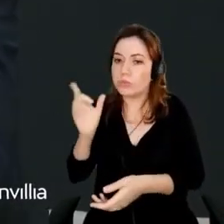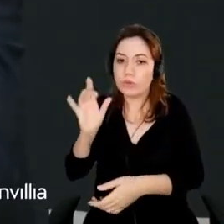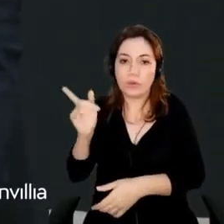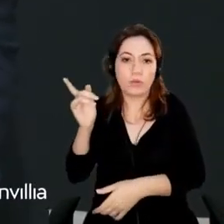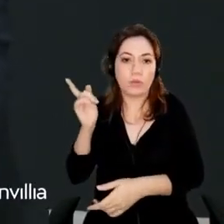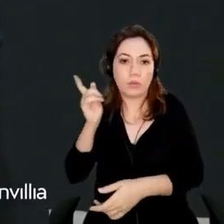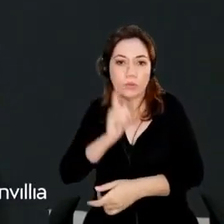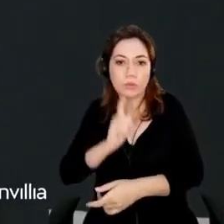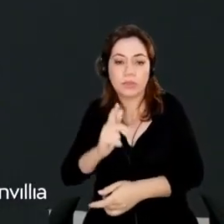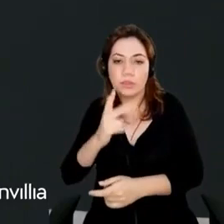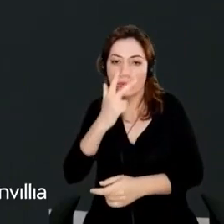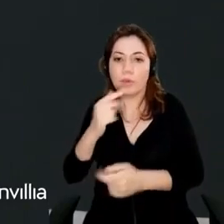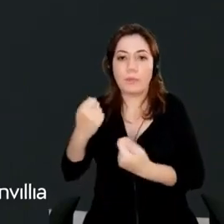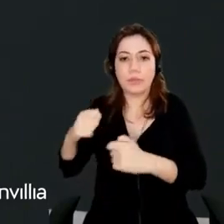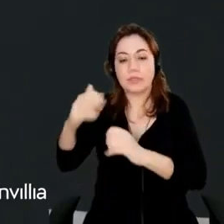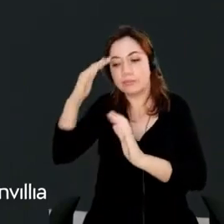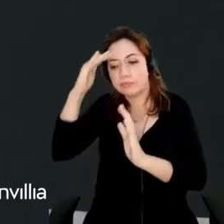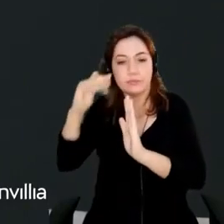So it is a real concern.